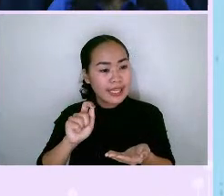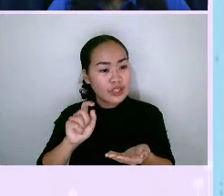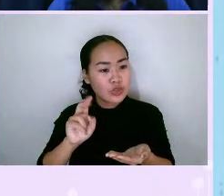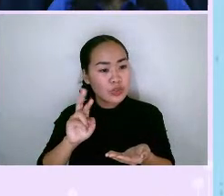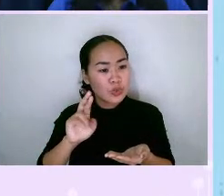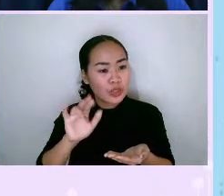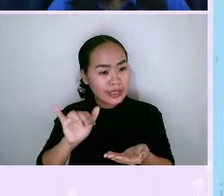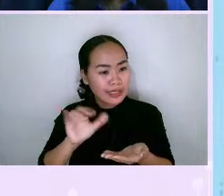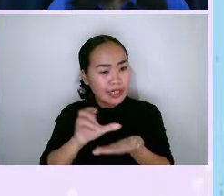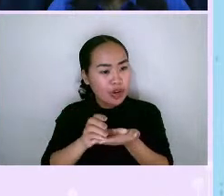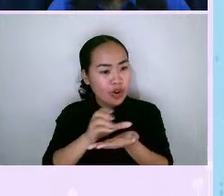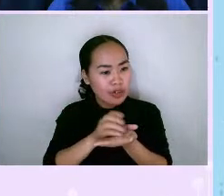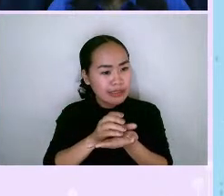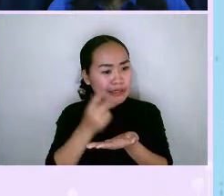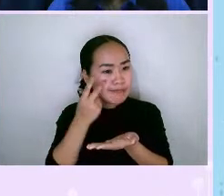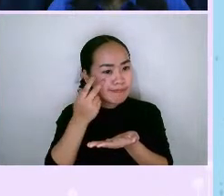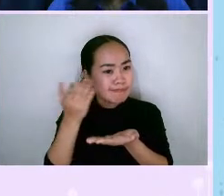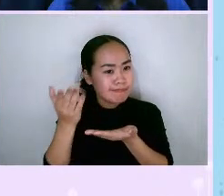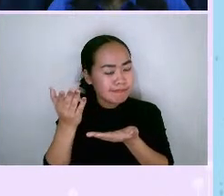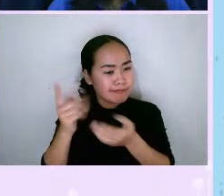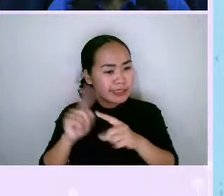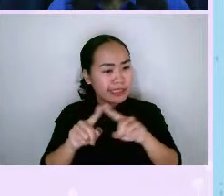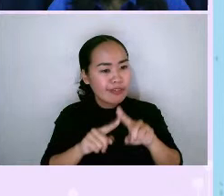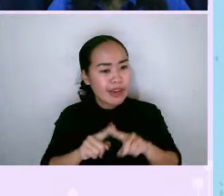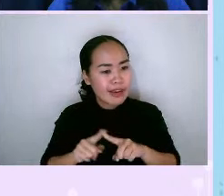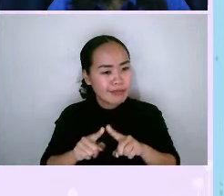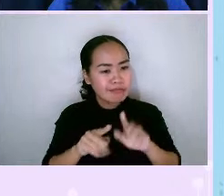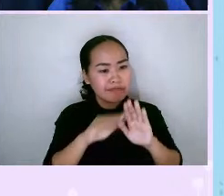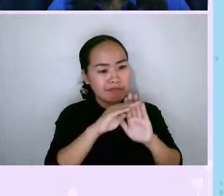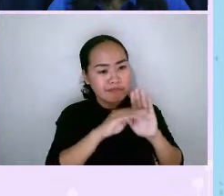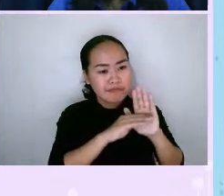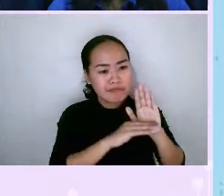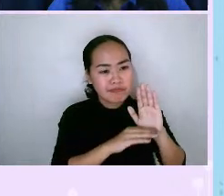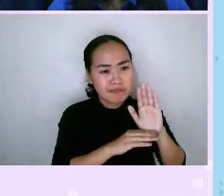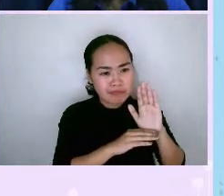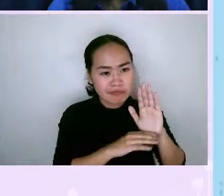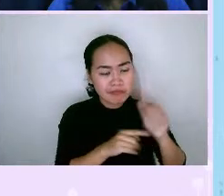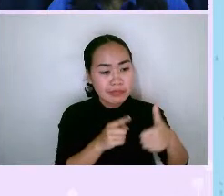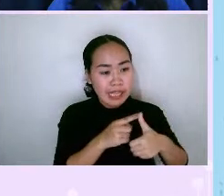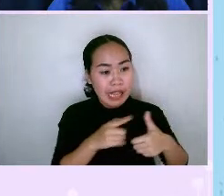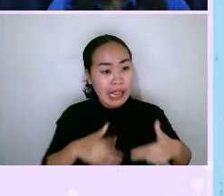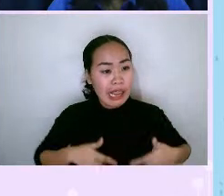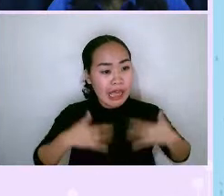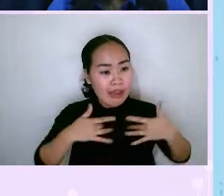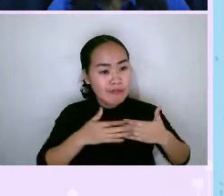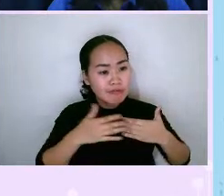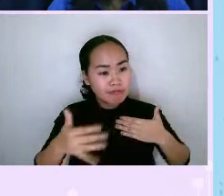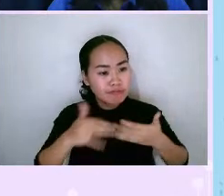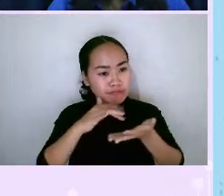workplace communication skills, environmental literacy, entrepreneurship,